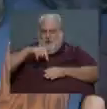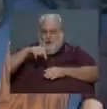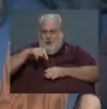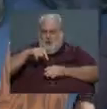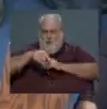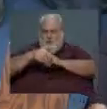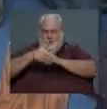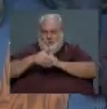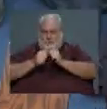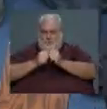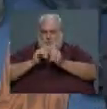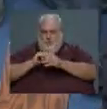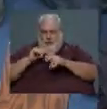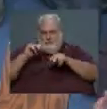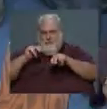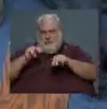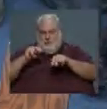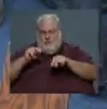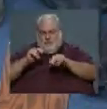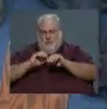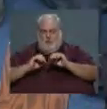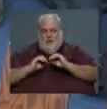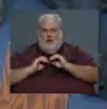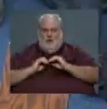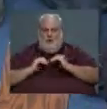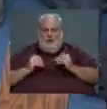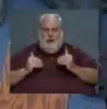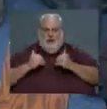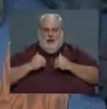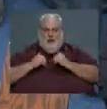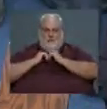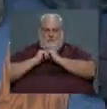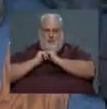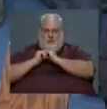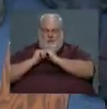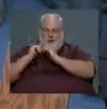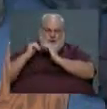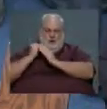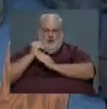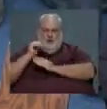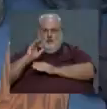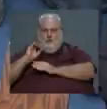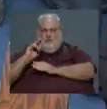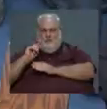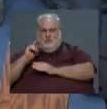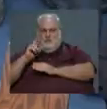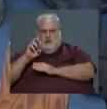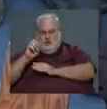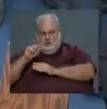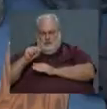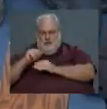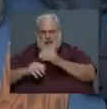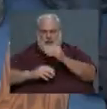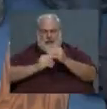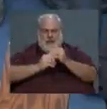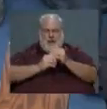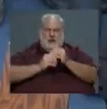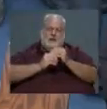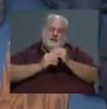will assist us with some of those things that we no longer have with New Futures. We're also looking to add at least